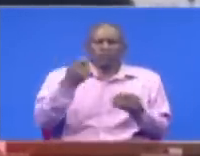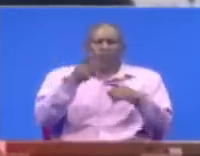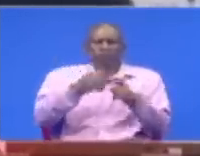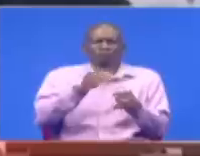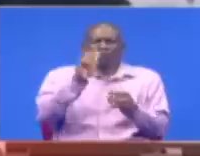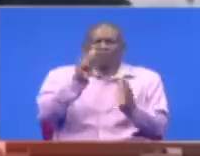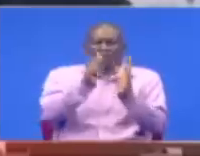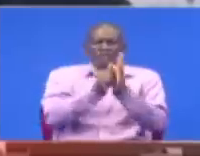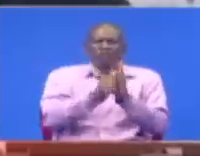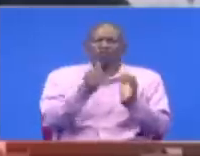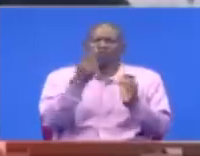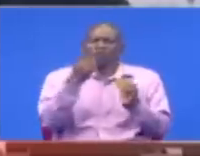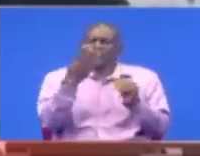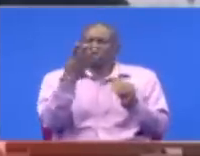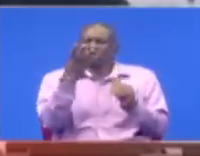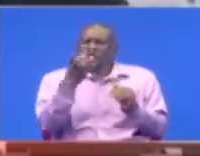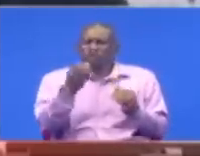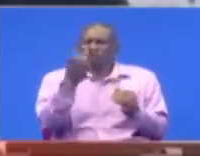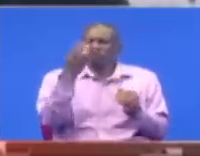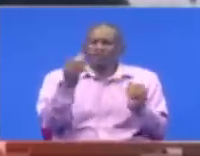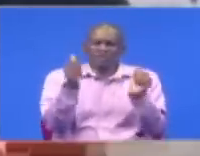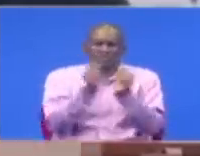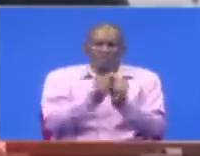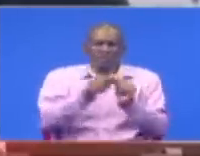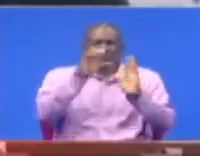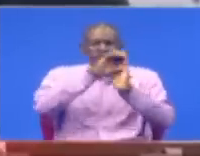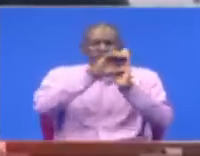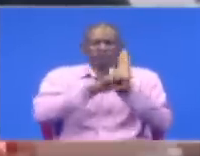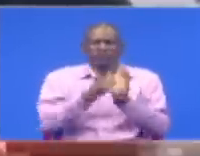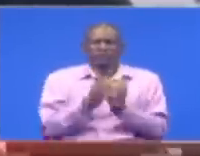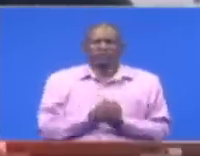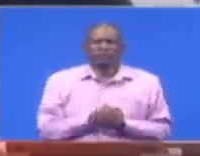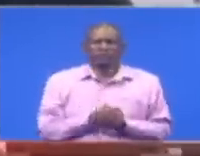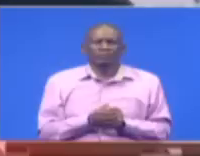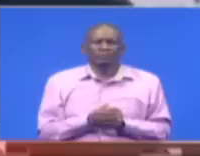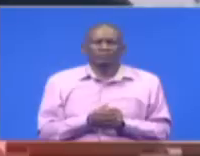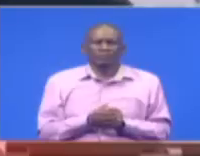Article 140 of the 2010 Constitution.